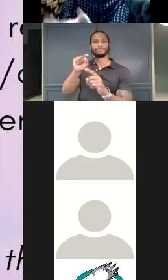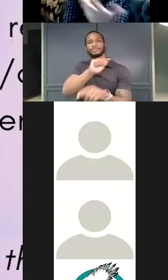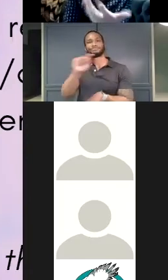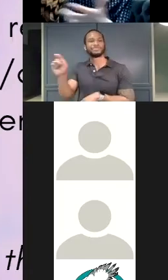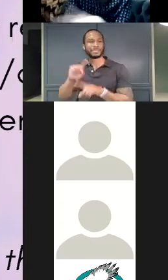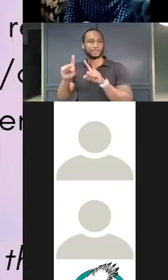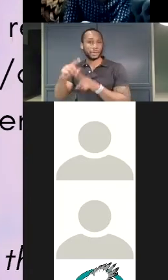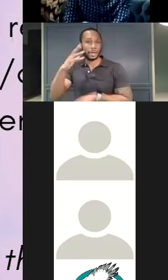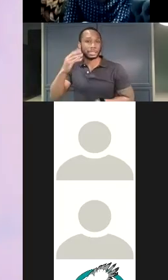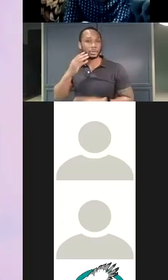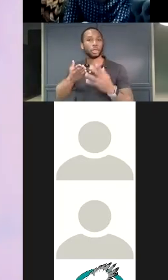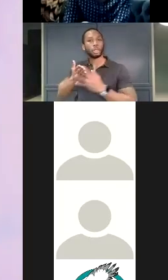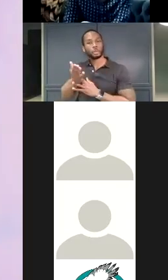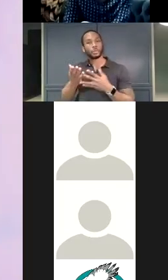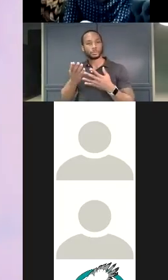through peer support.